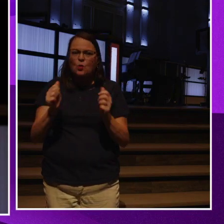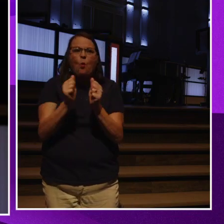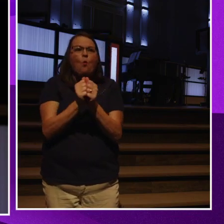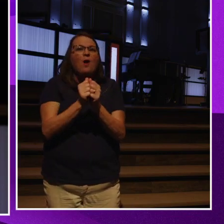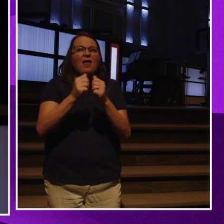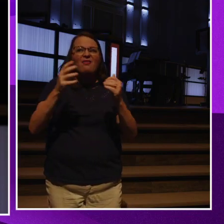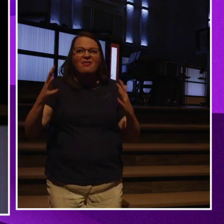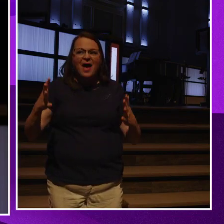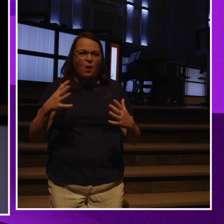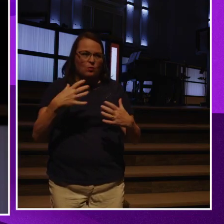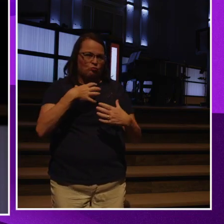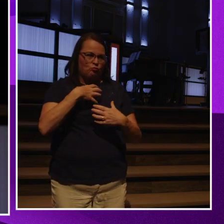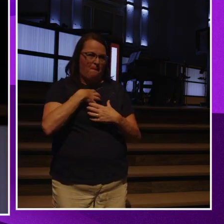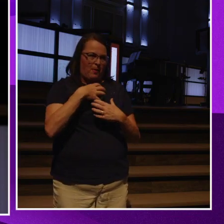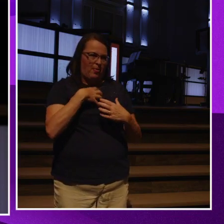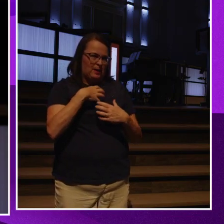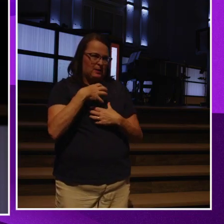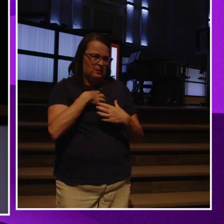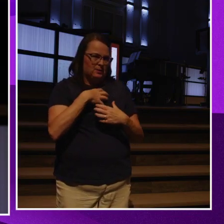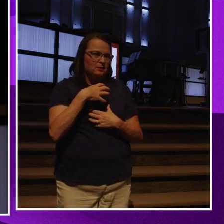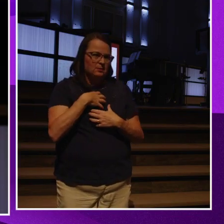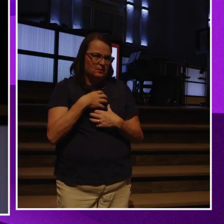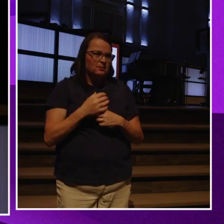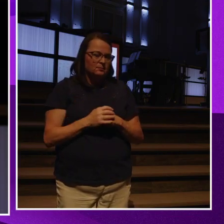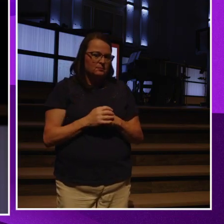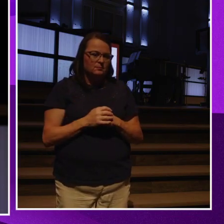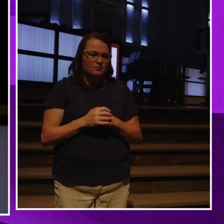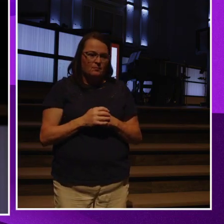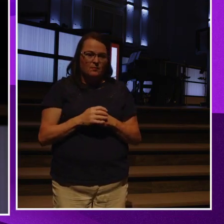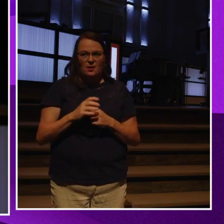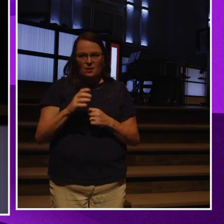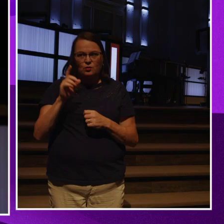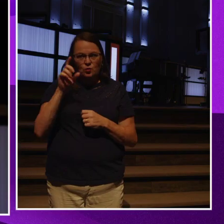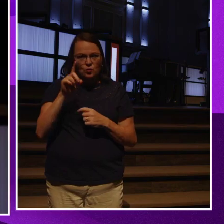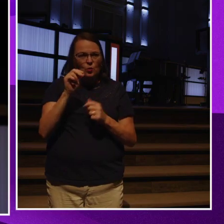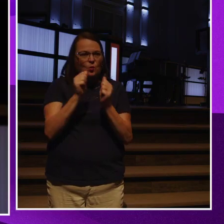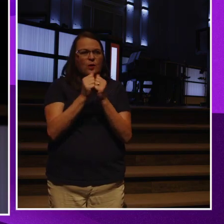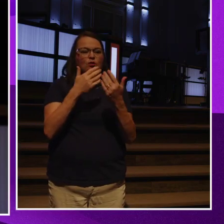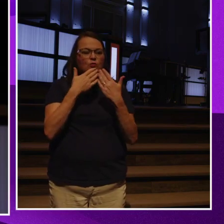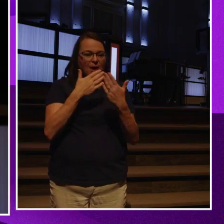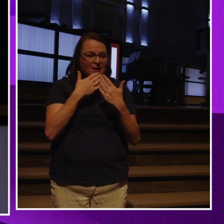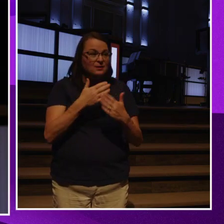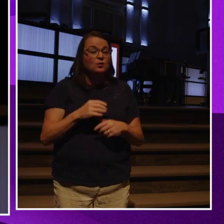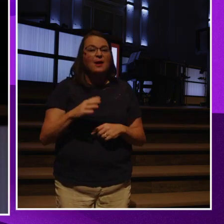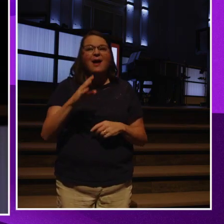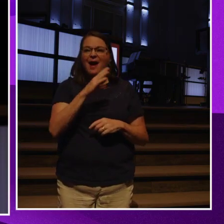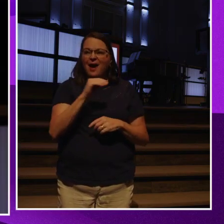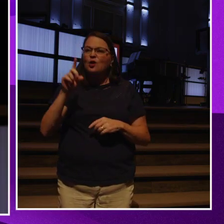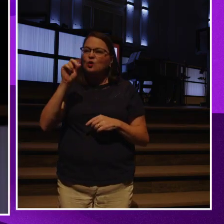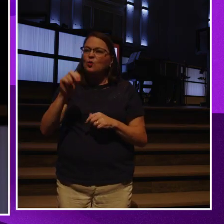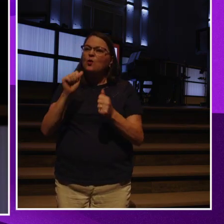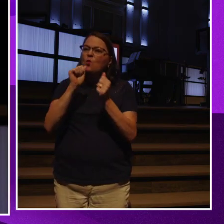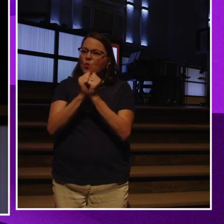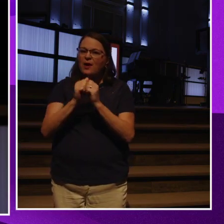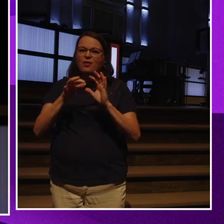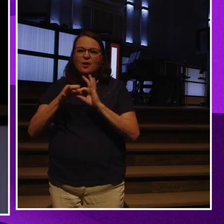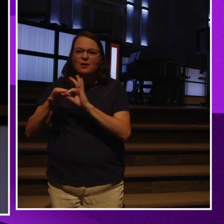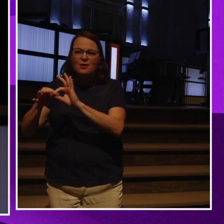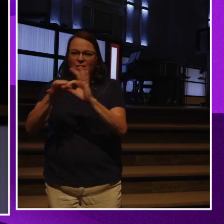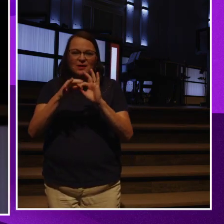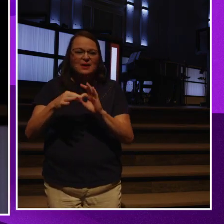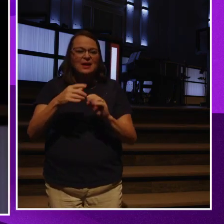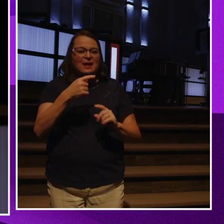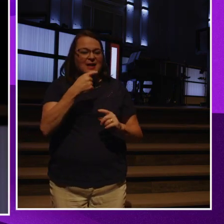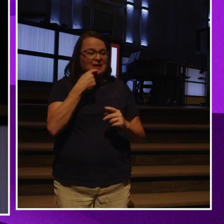without grumbling. So we're to do it with gratitude. Then he says, do it with unity. Why? Do it without